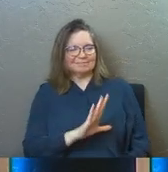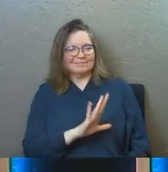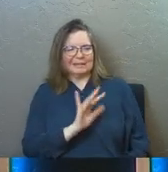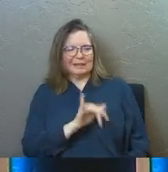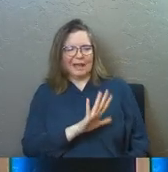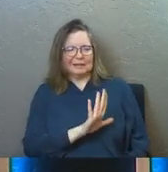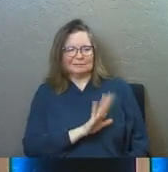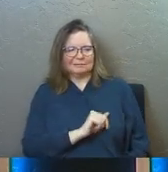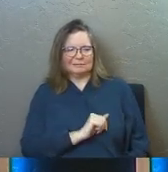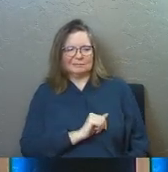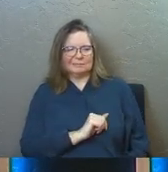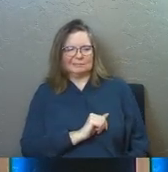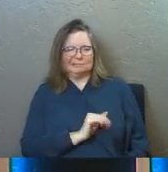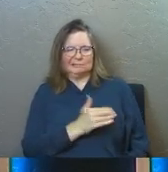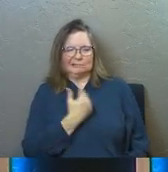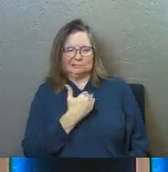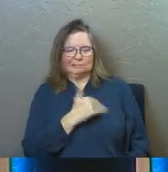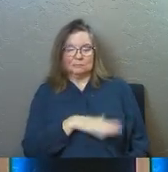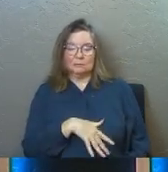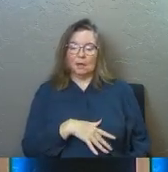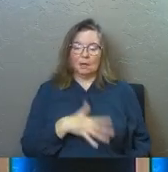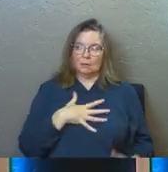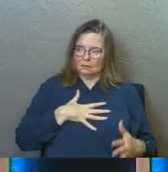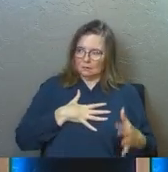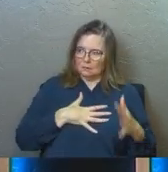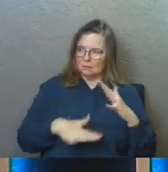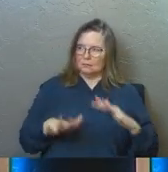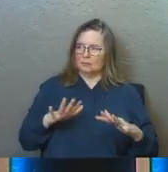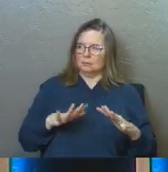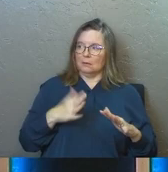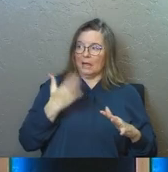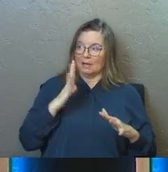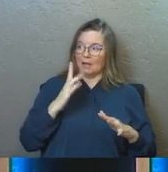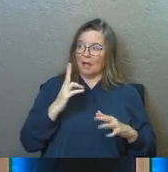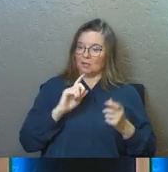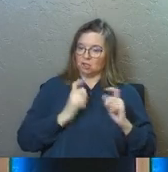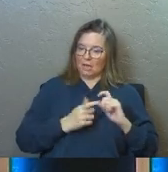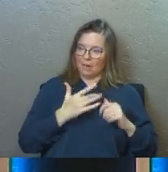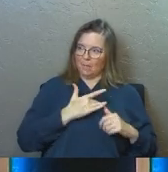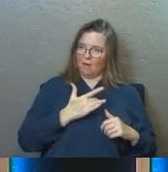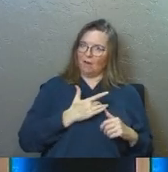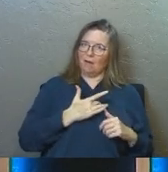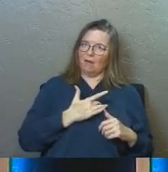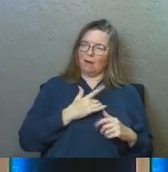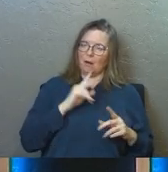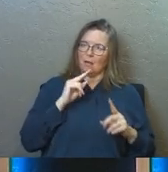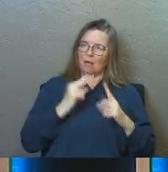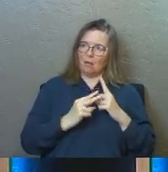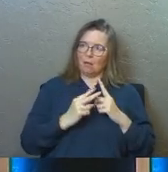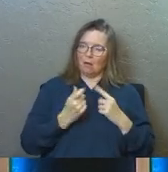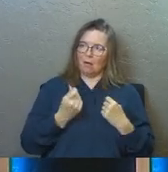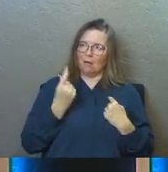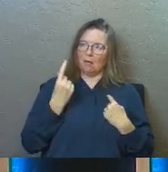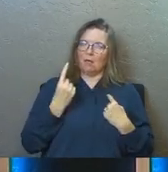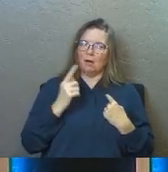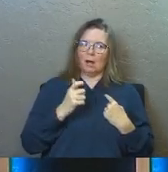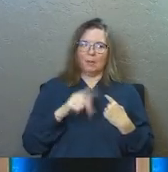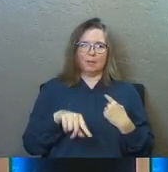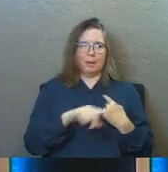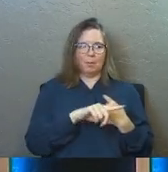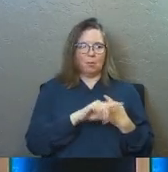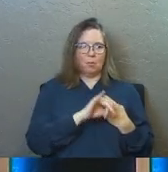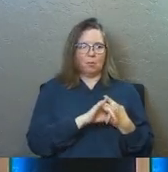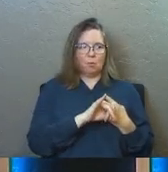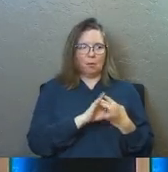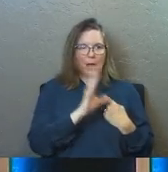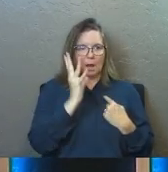that's not it. And it shook me, and God used that to change some stuff in my heart. And the perspective I had on other people and how